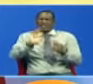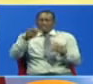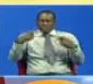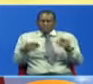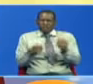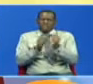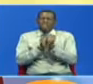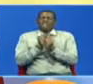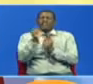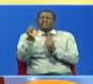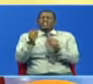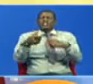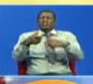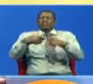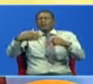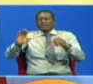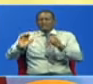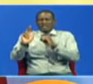15 are foreigners,